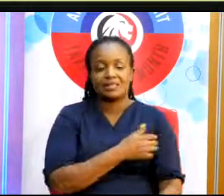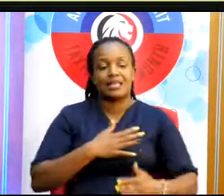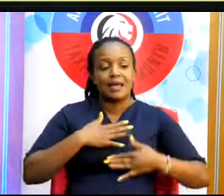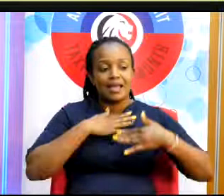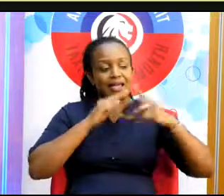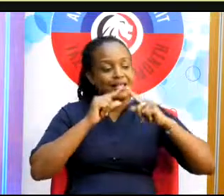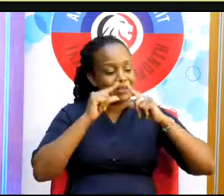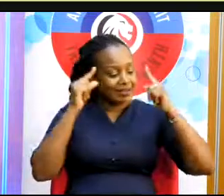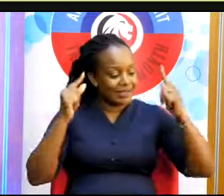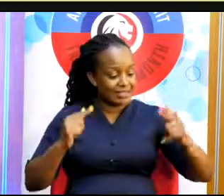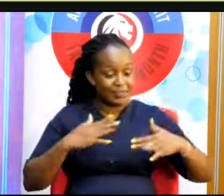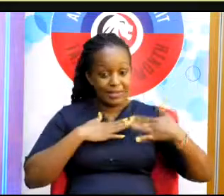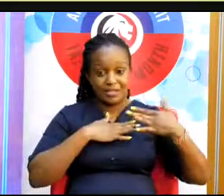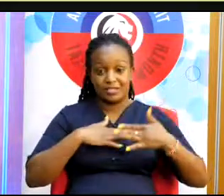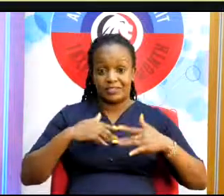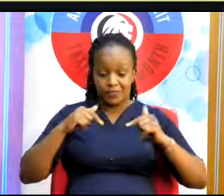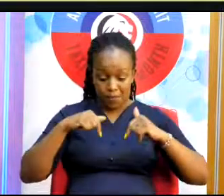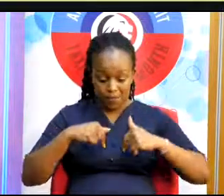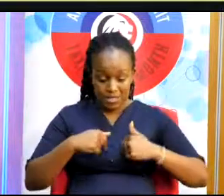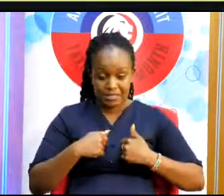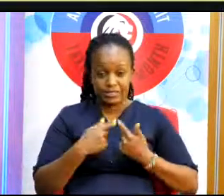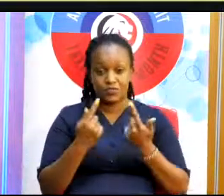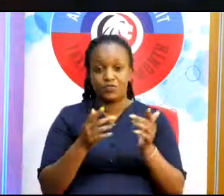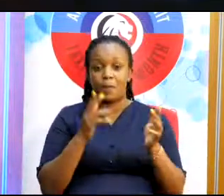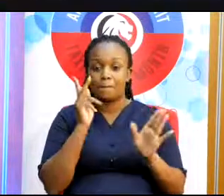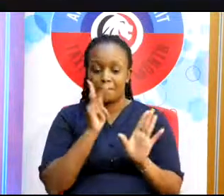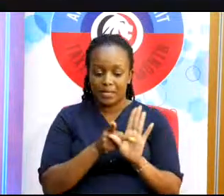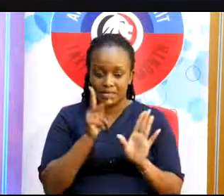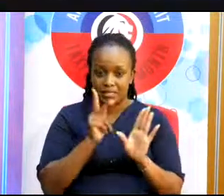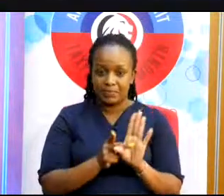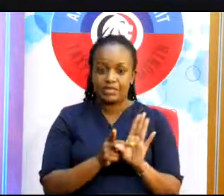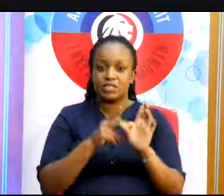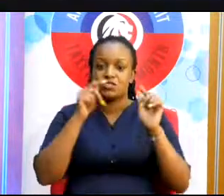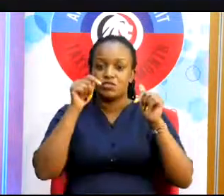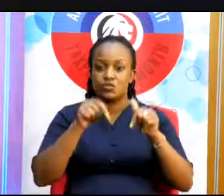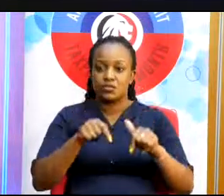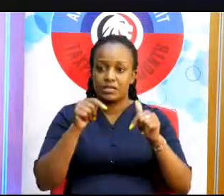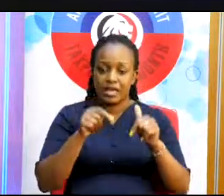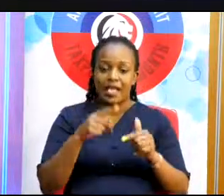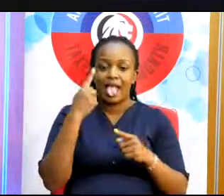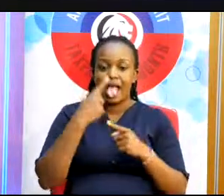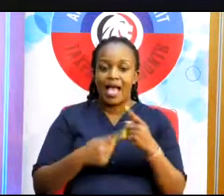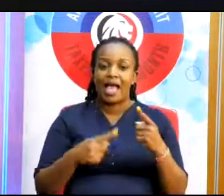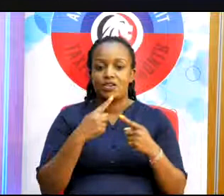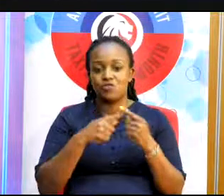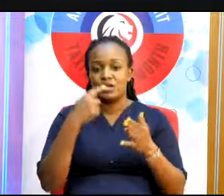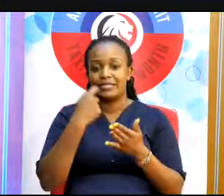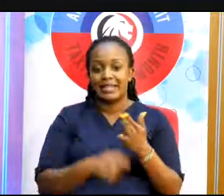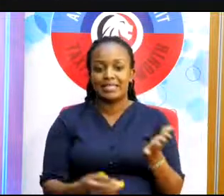me to participate in today's annual tax summit